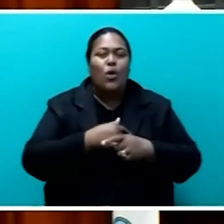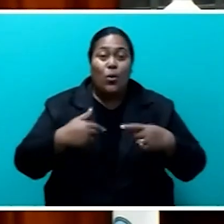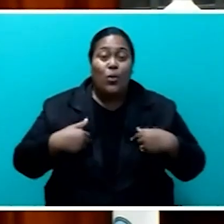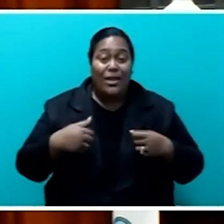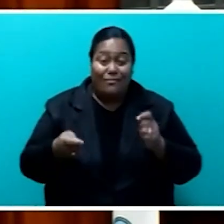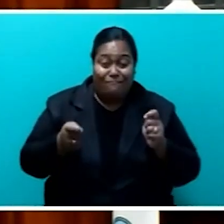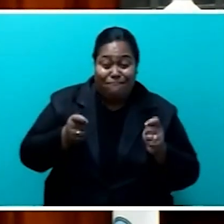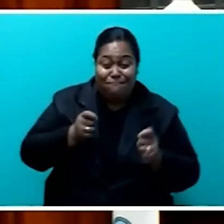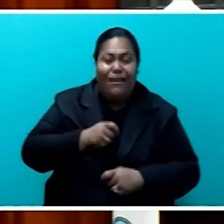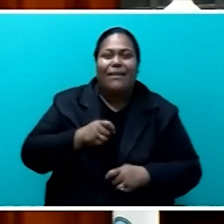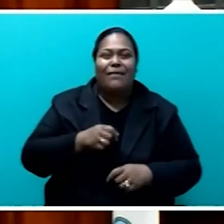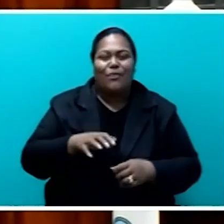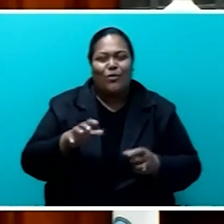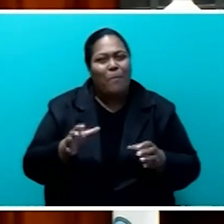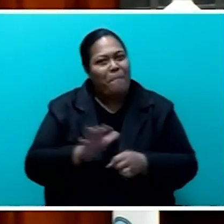young democracy.